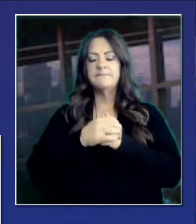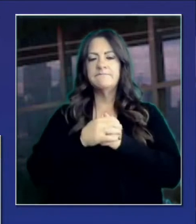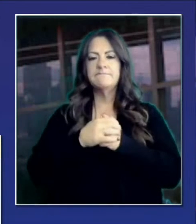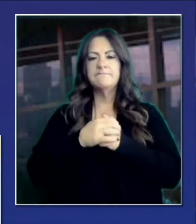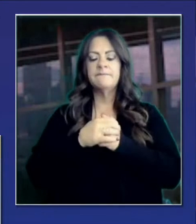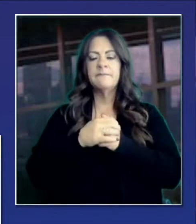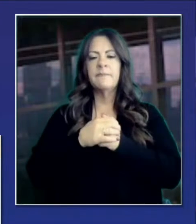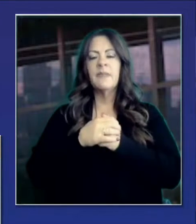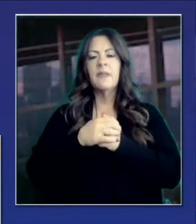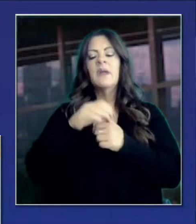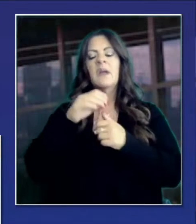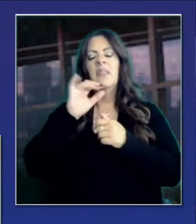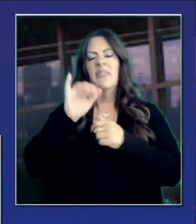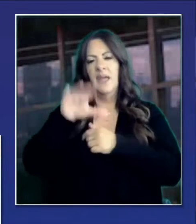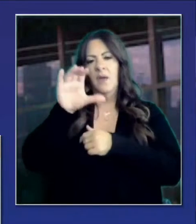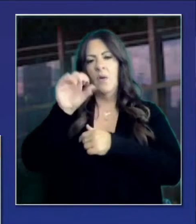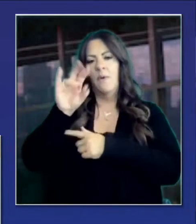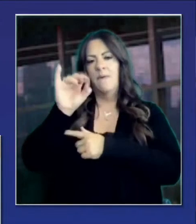covid19.ca.gov website,